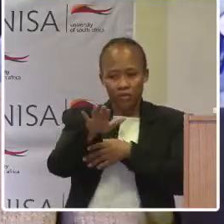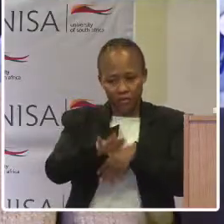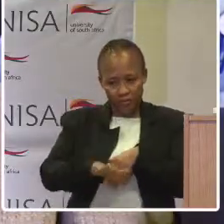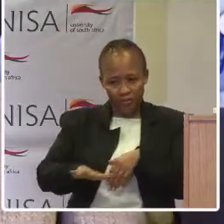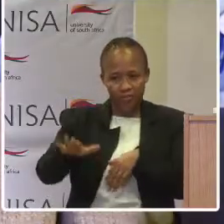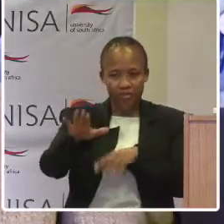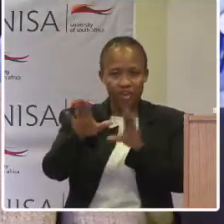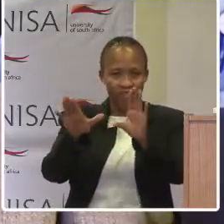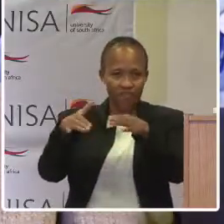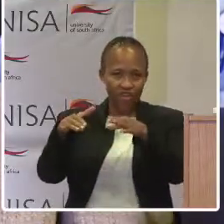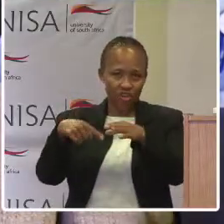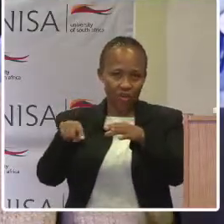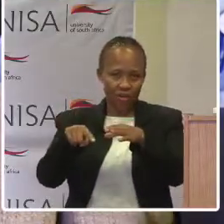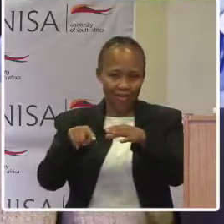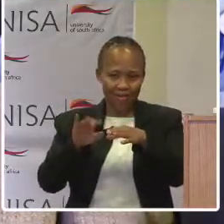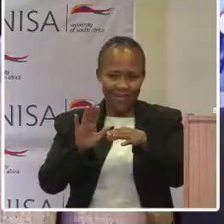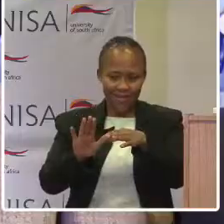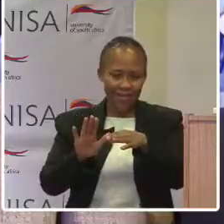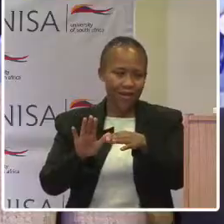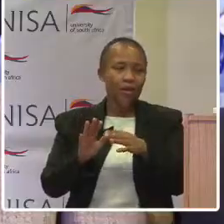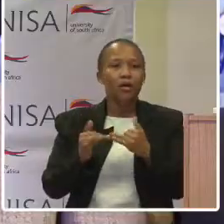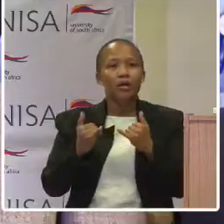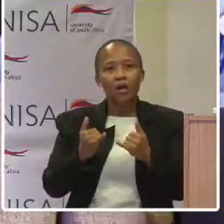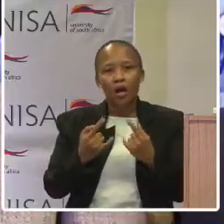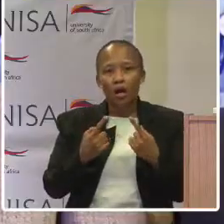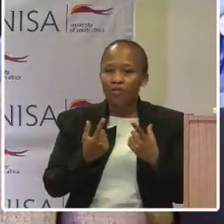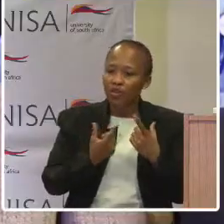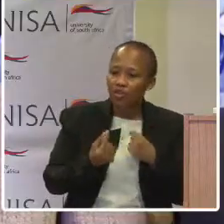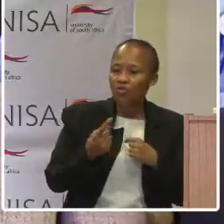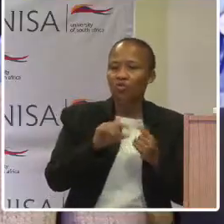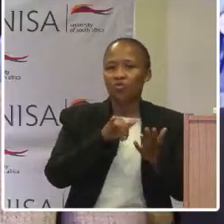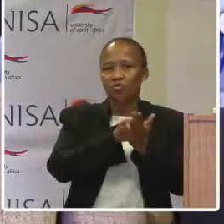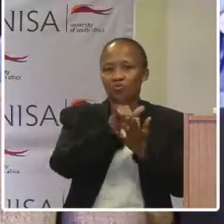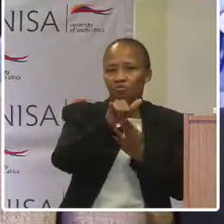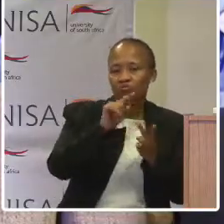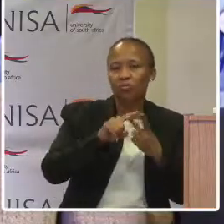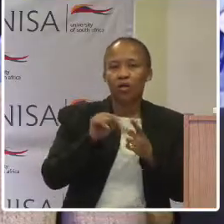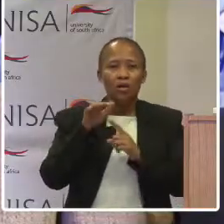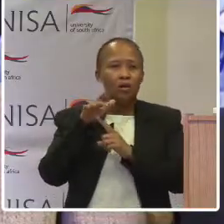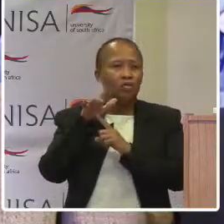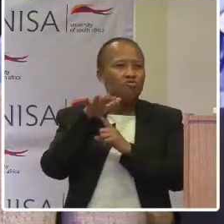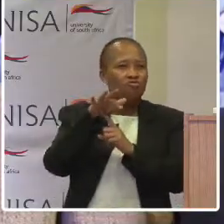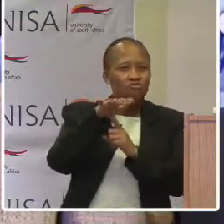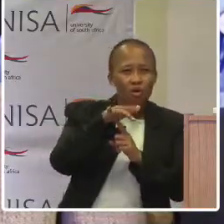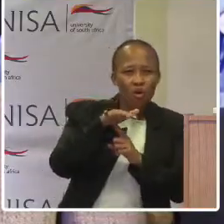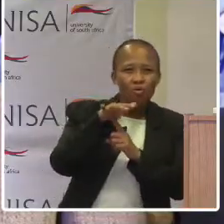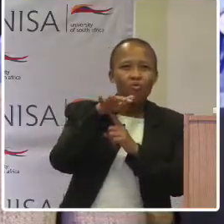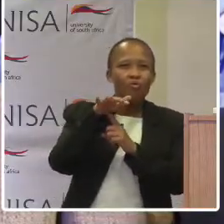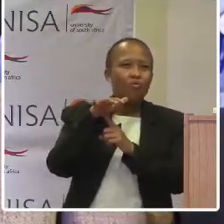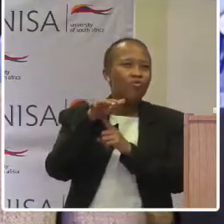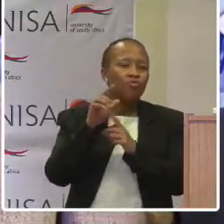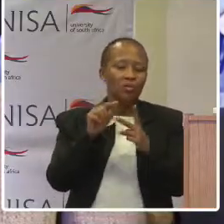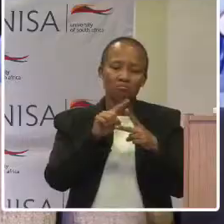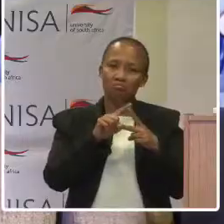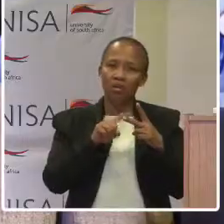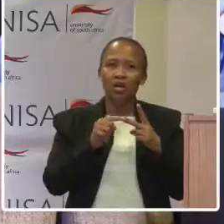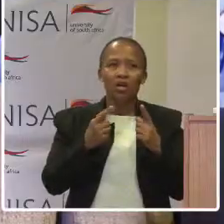with aerospace systems. Think your aircrafts, drones, and now because